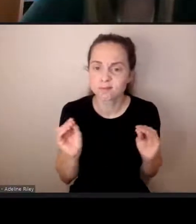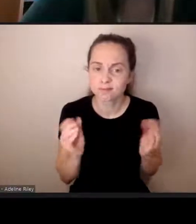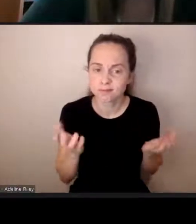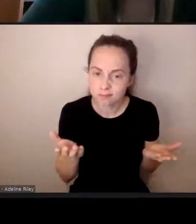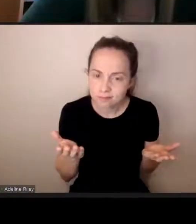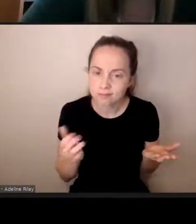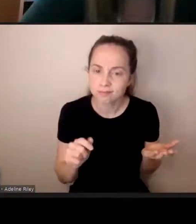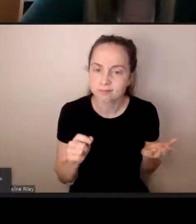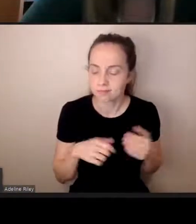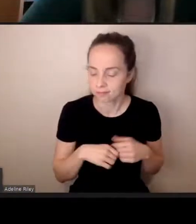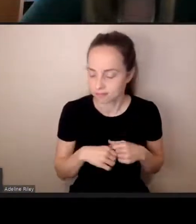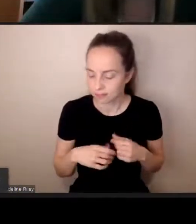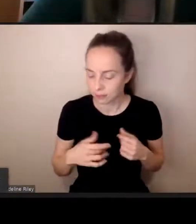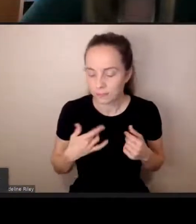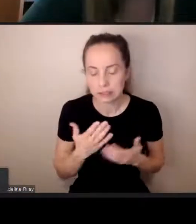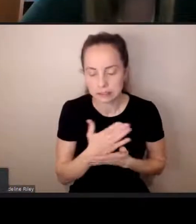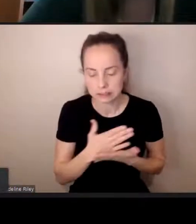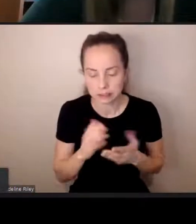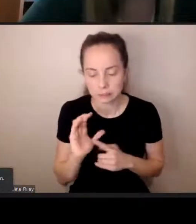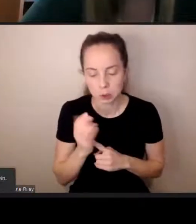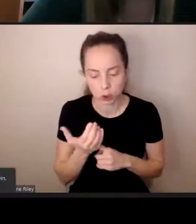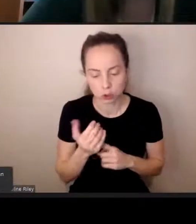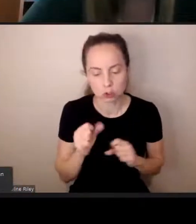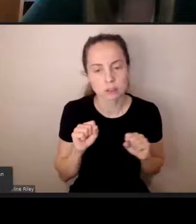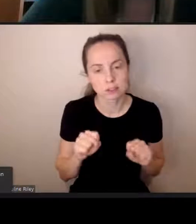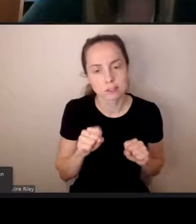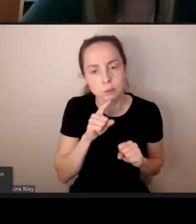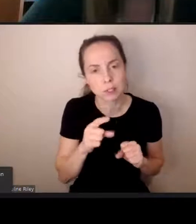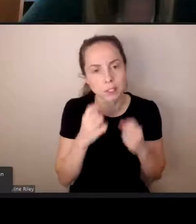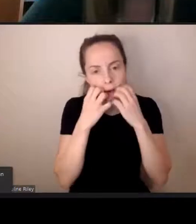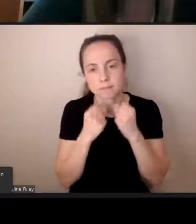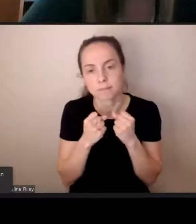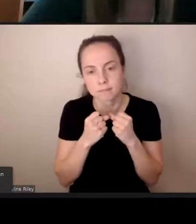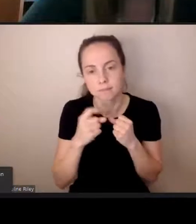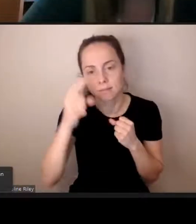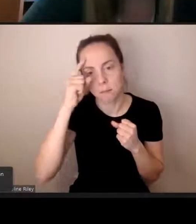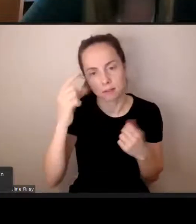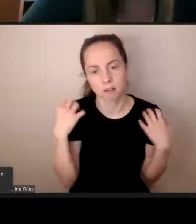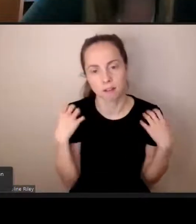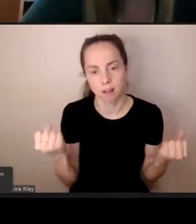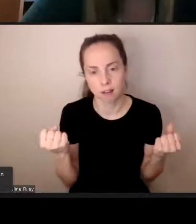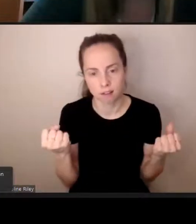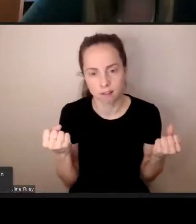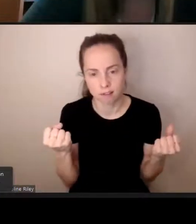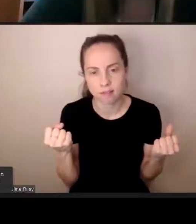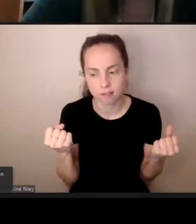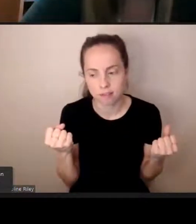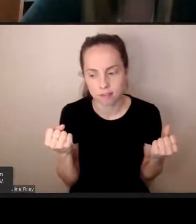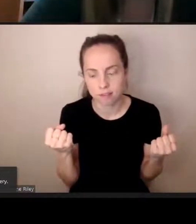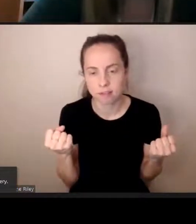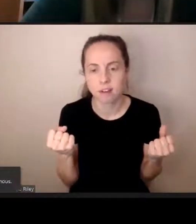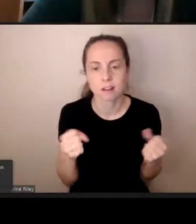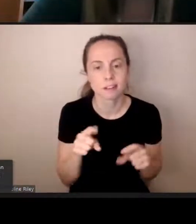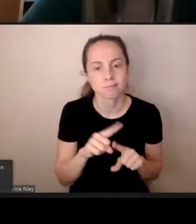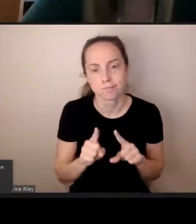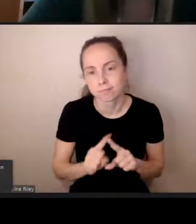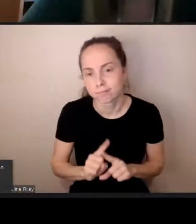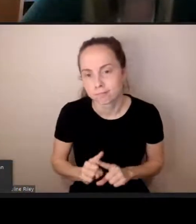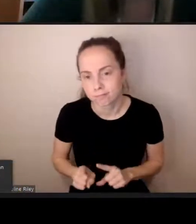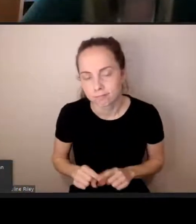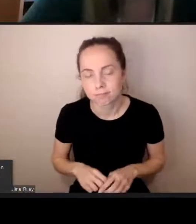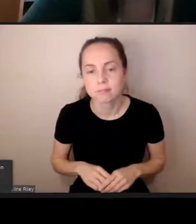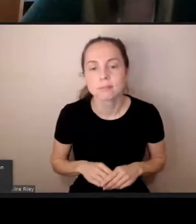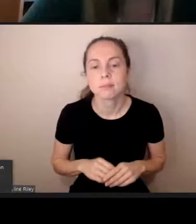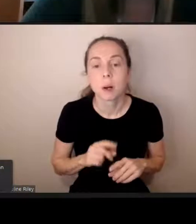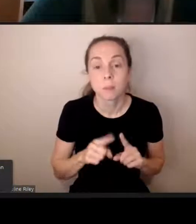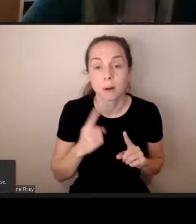are cultures that can embrace mental health conditions and variations, but we don't